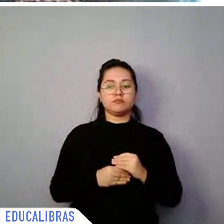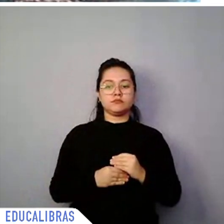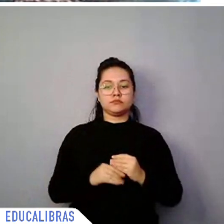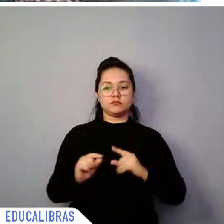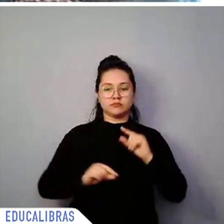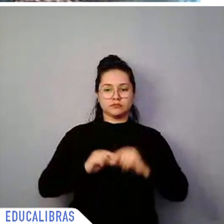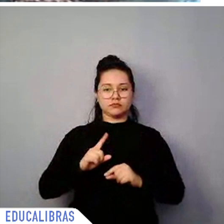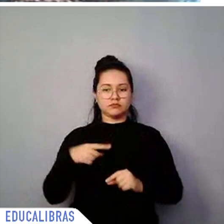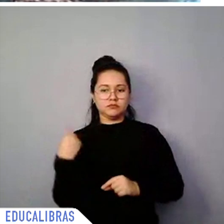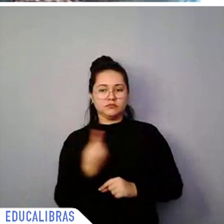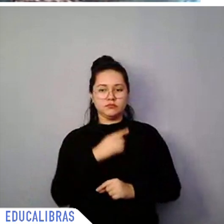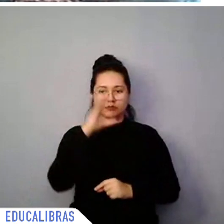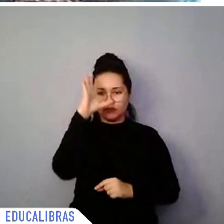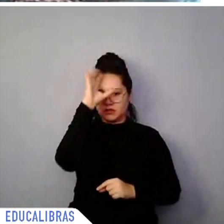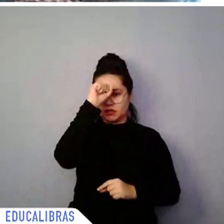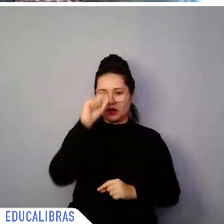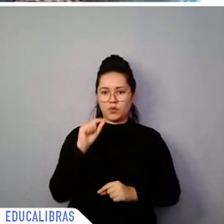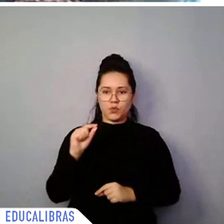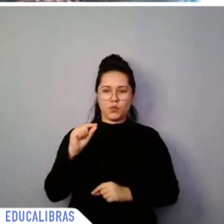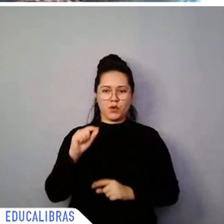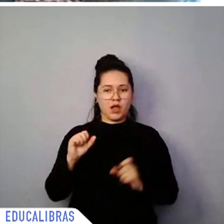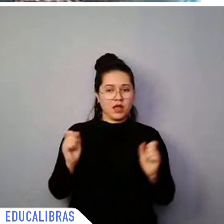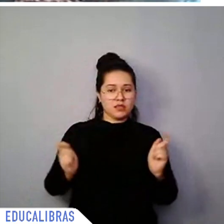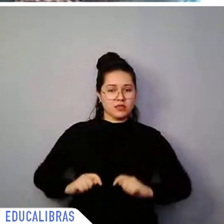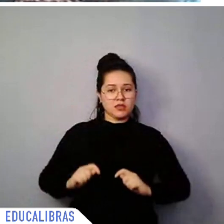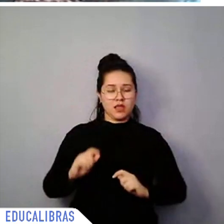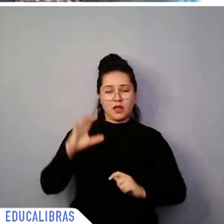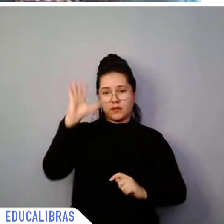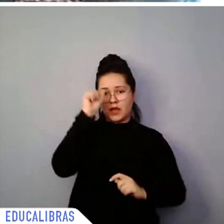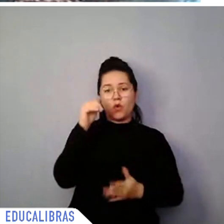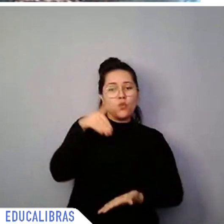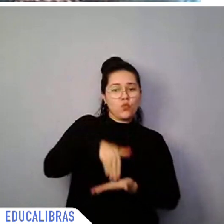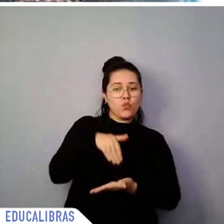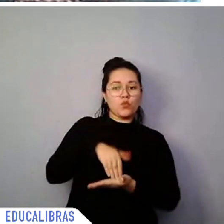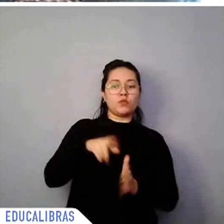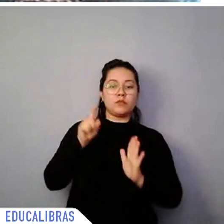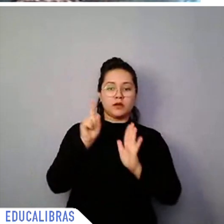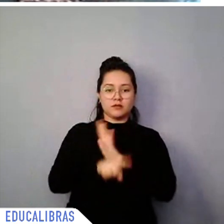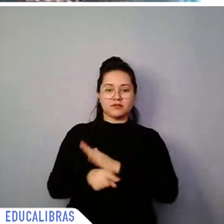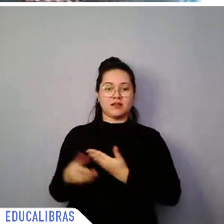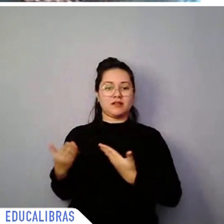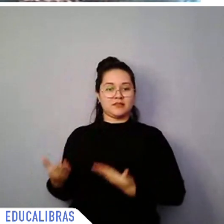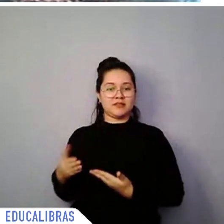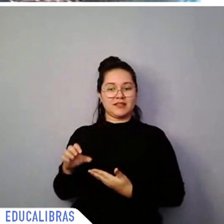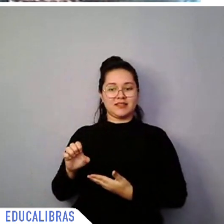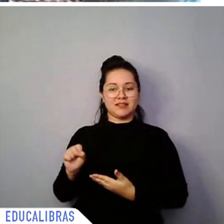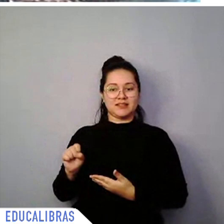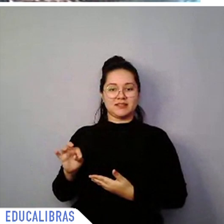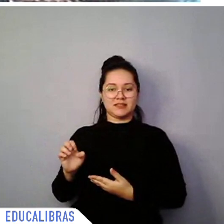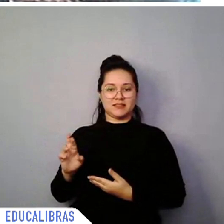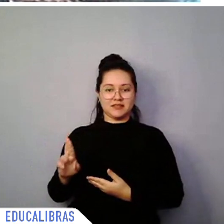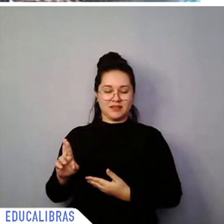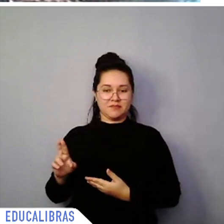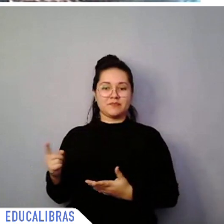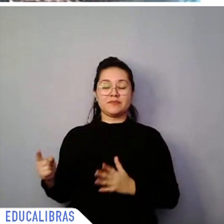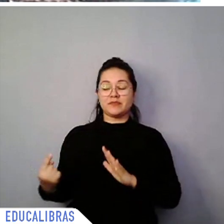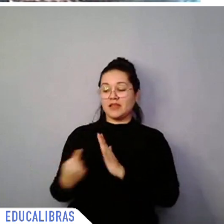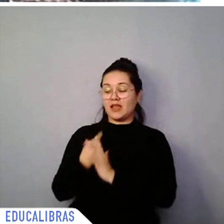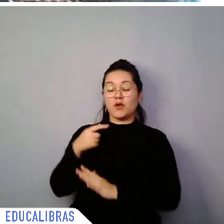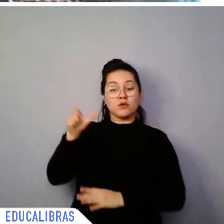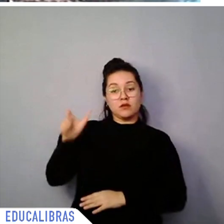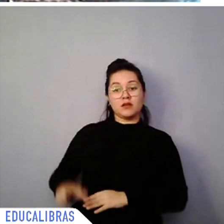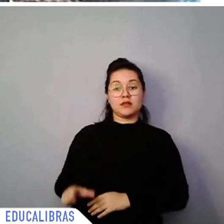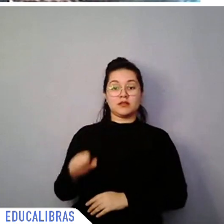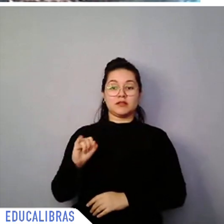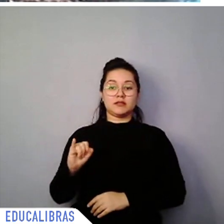So moving forward and using this last thing that we've mentioned, the last question is to Dr.